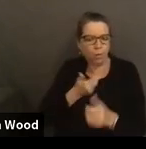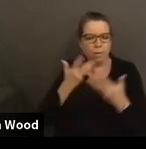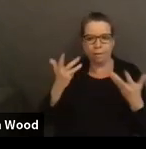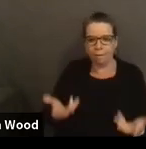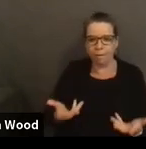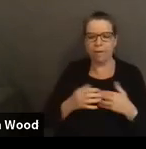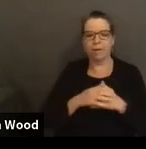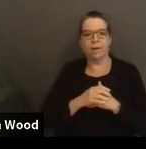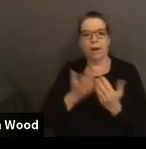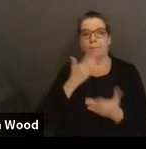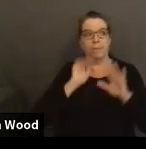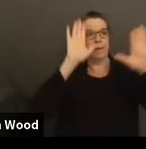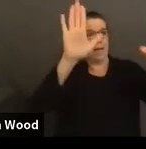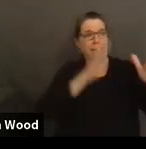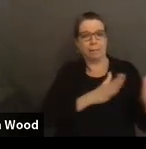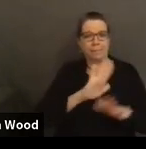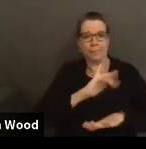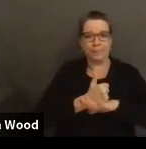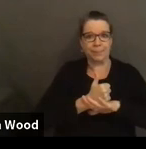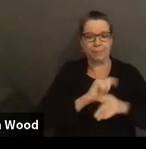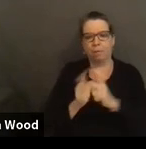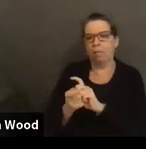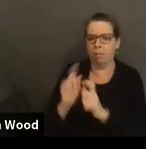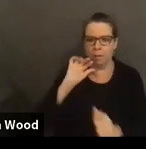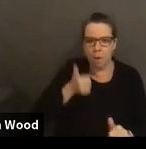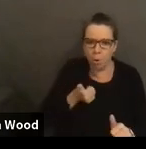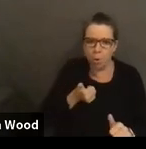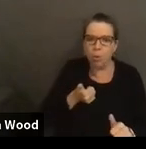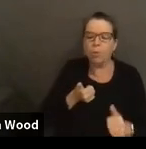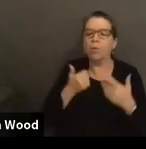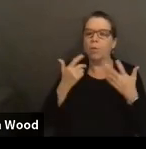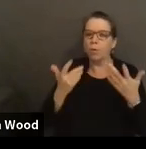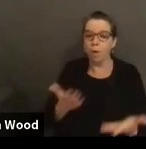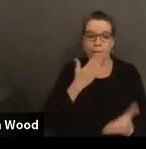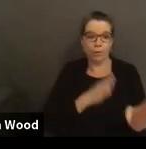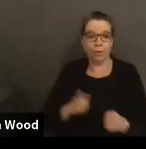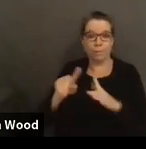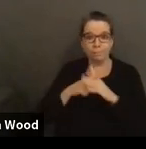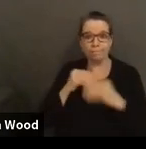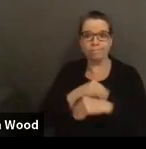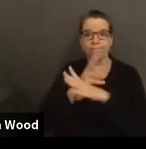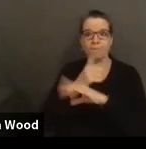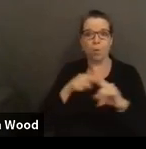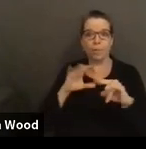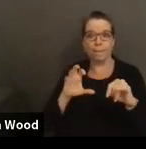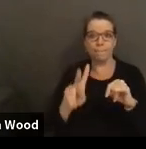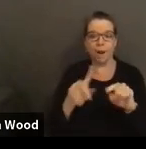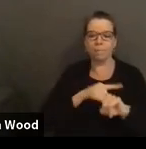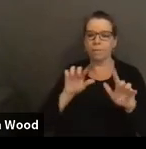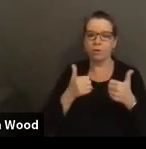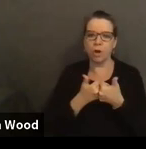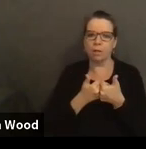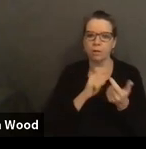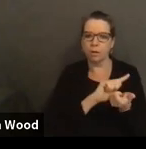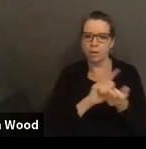have an excellent plan for a start for remote learning and when kids return, but the challenges of